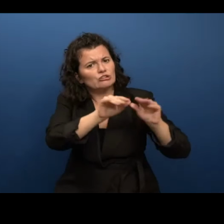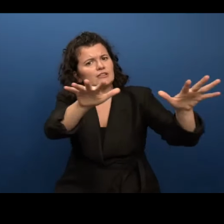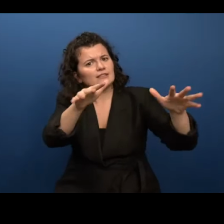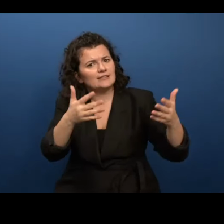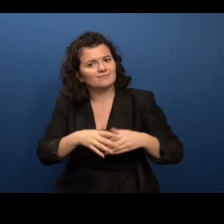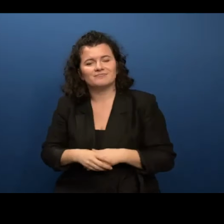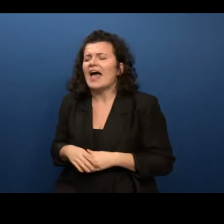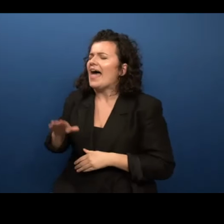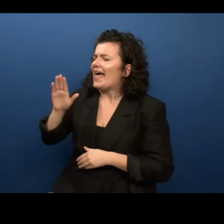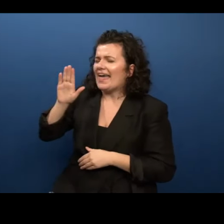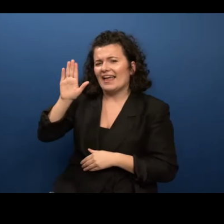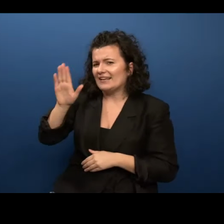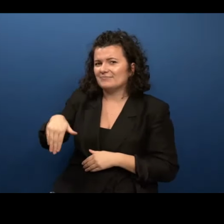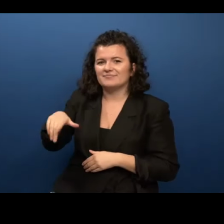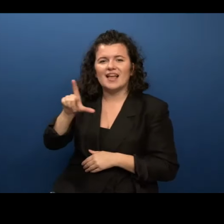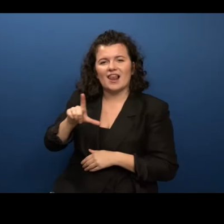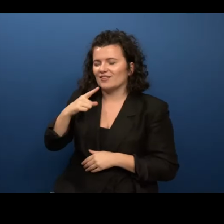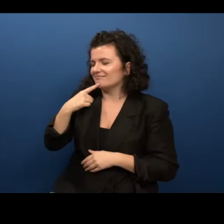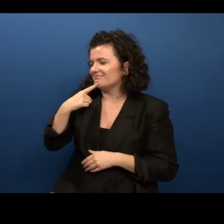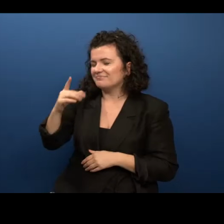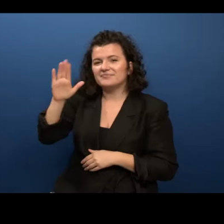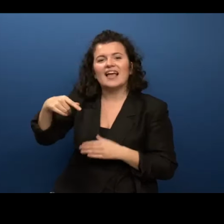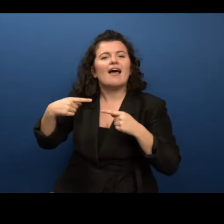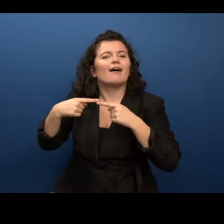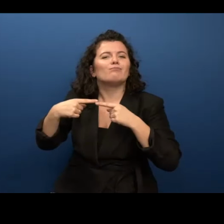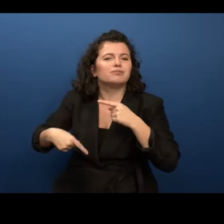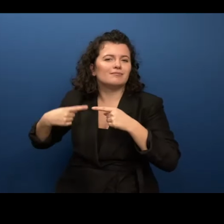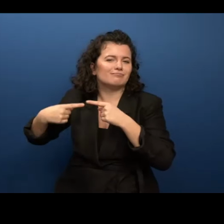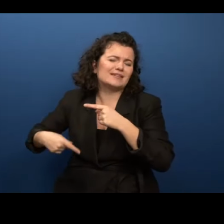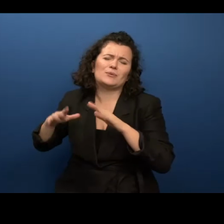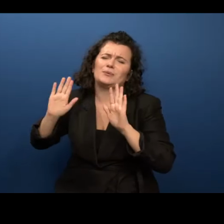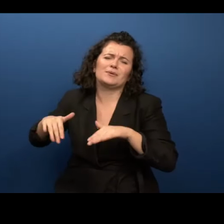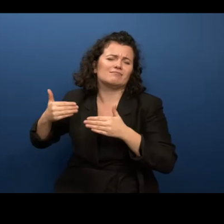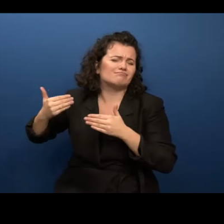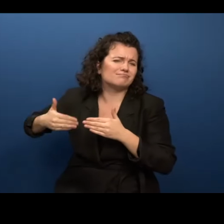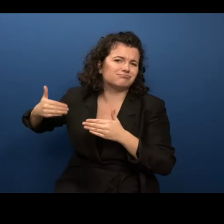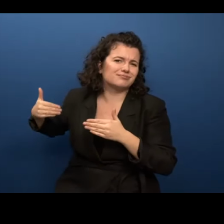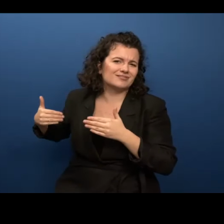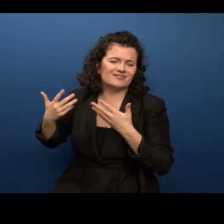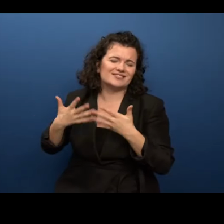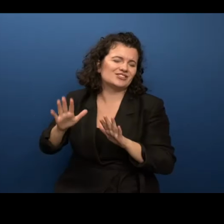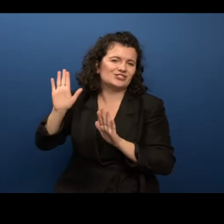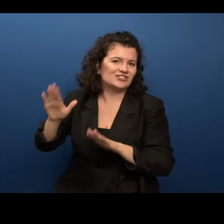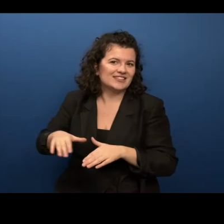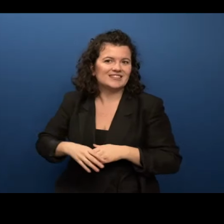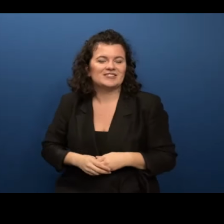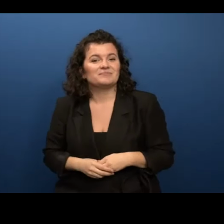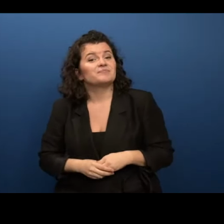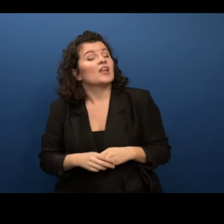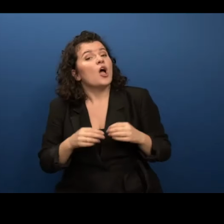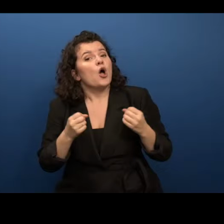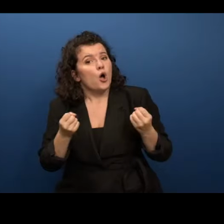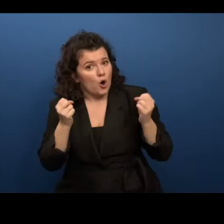have technological problems. It's to be expected. Yes. So, yeah, please just describe for us. What we do is that